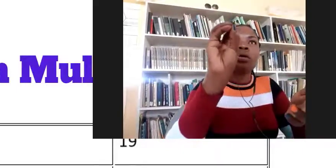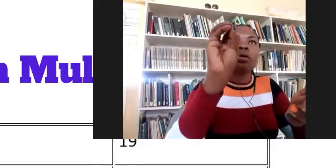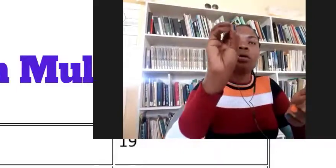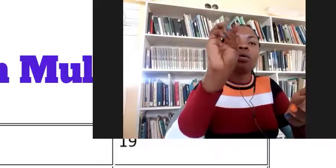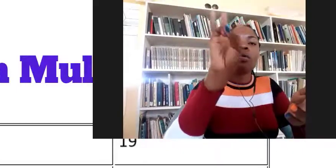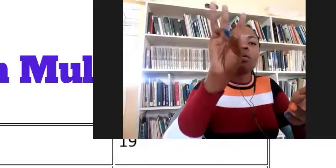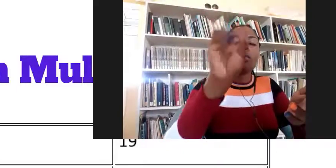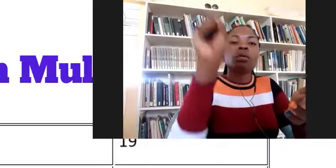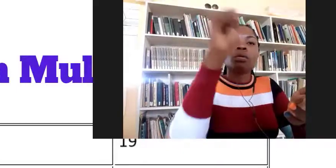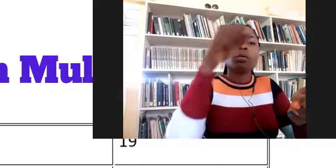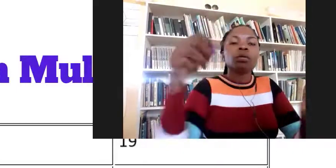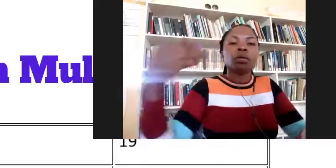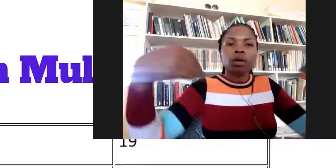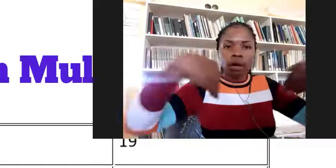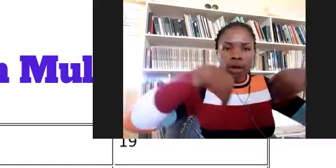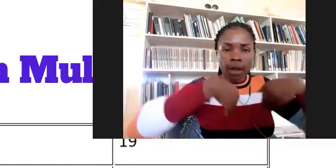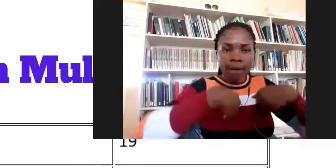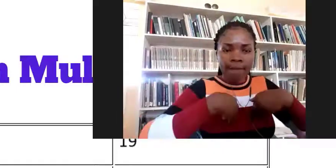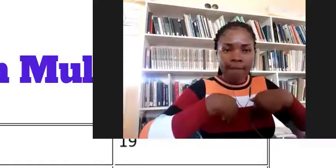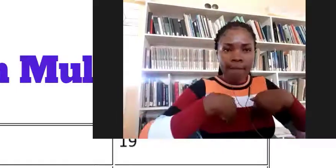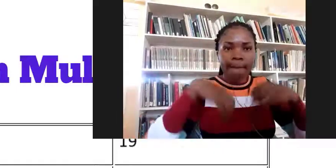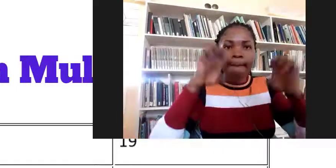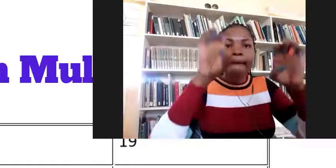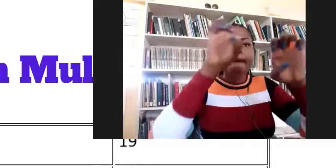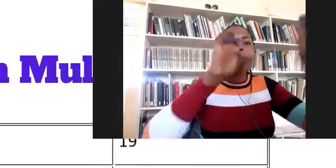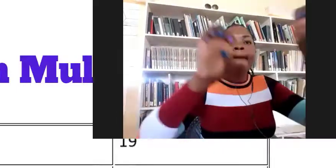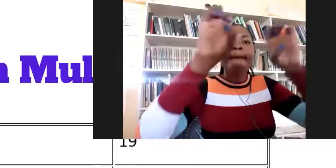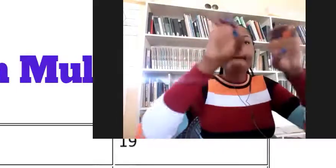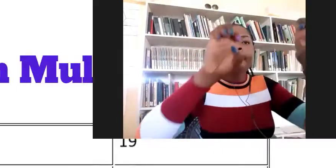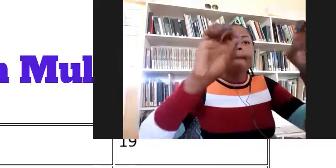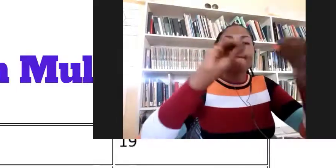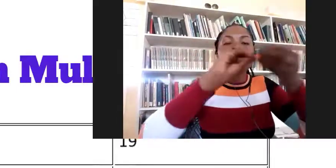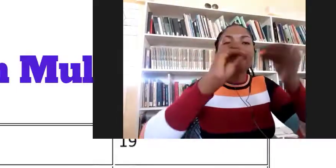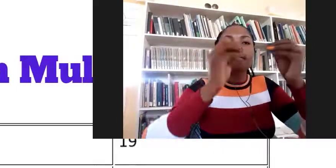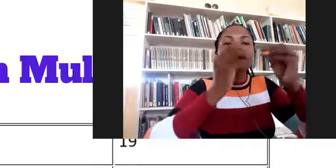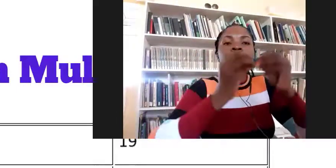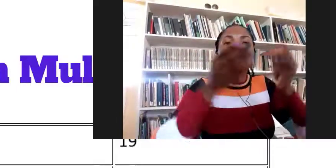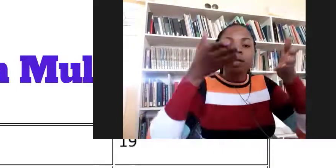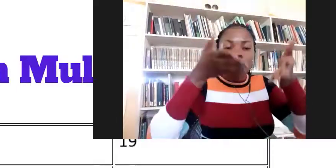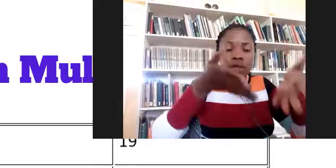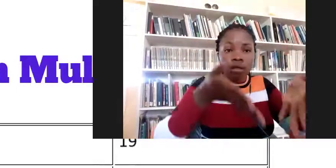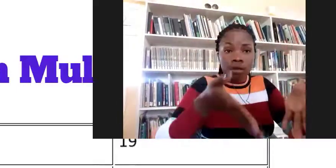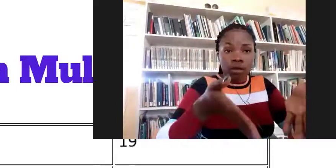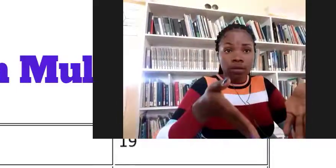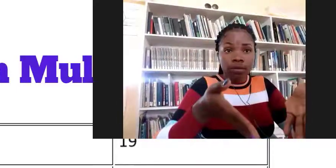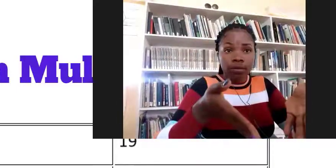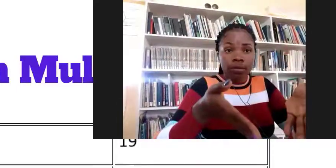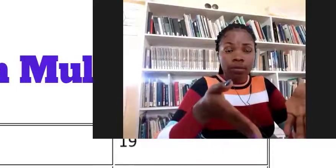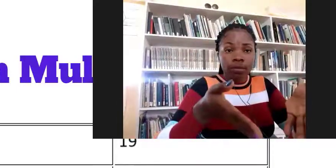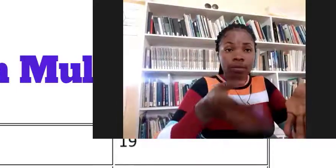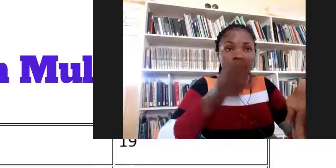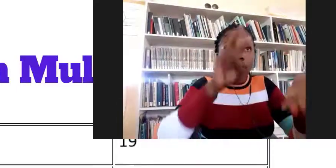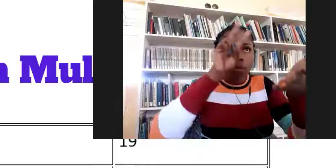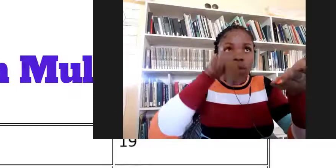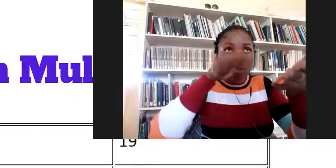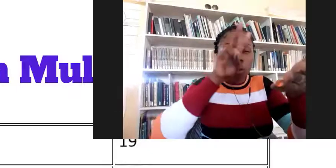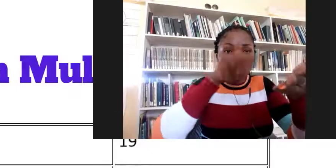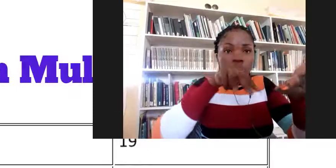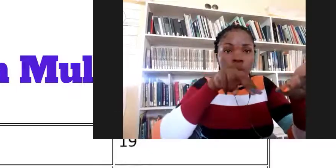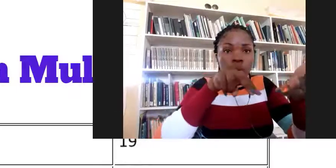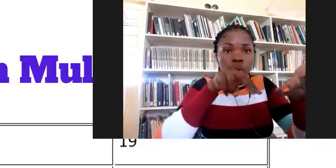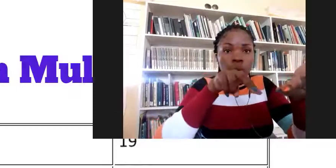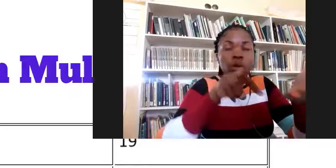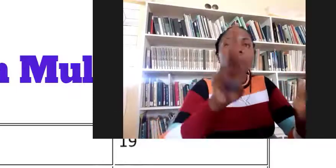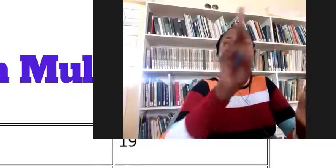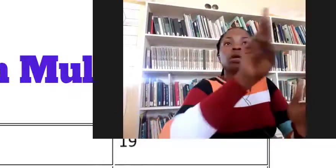consider our right hand side number. The original number was 19. Therefore, we keep on looking